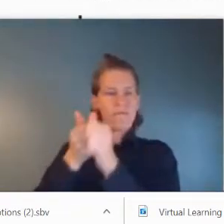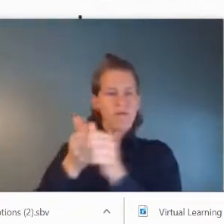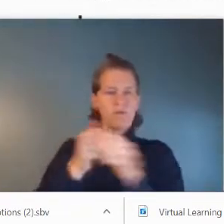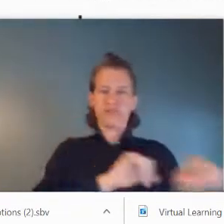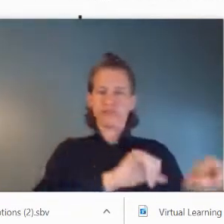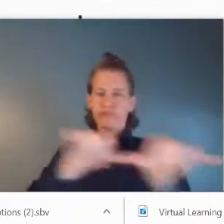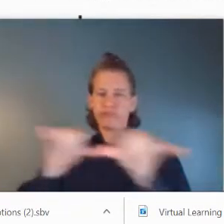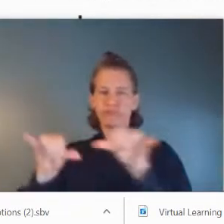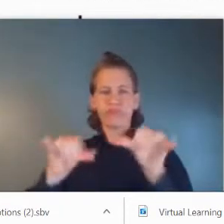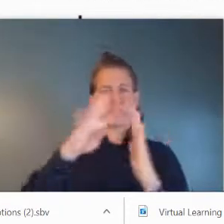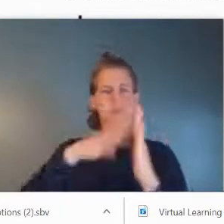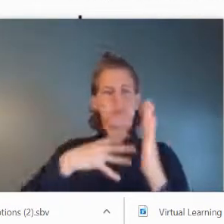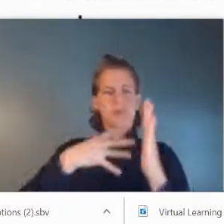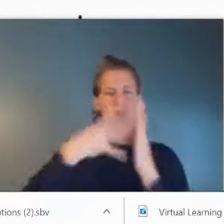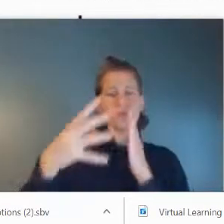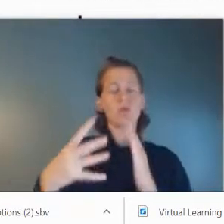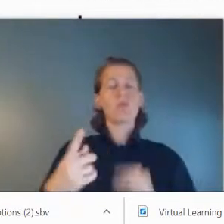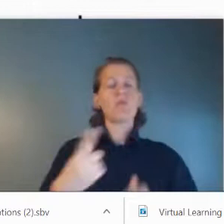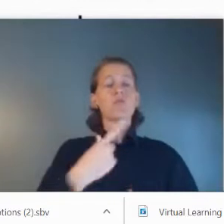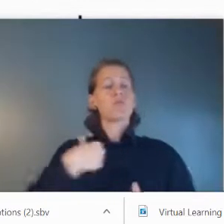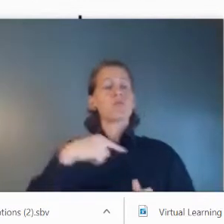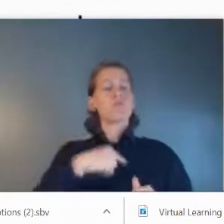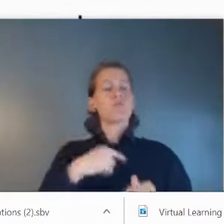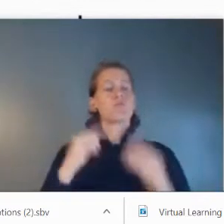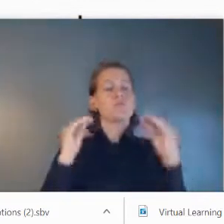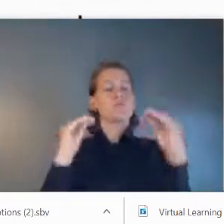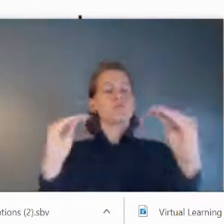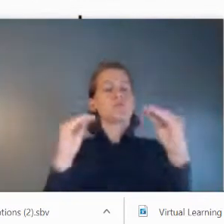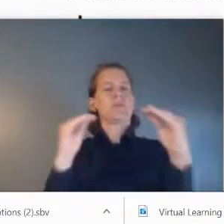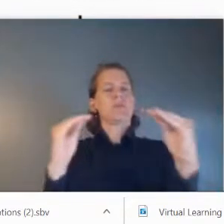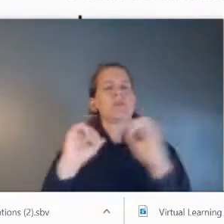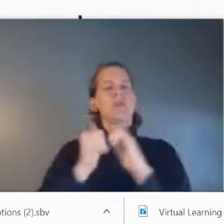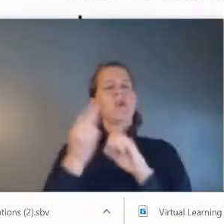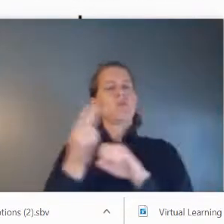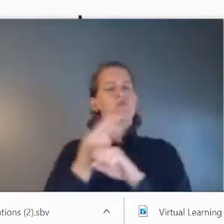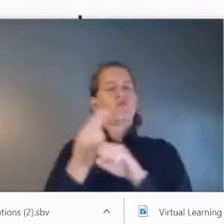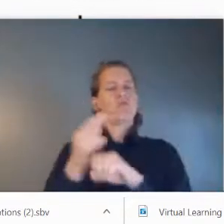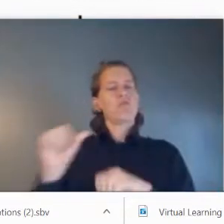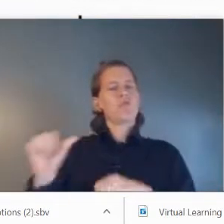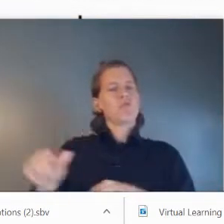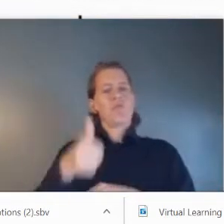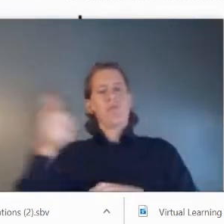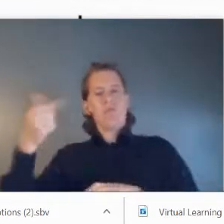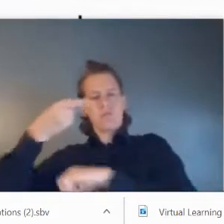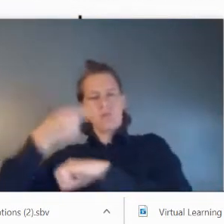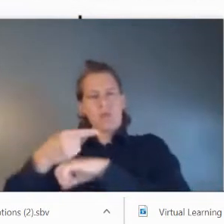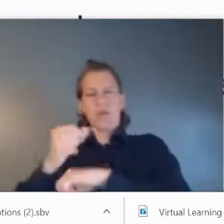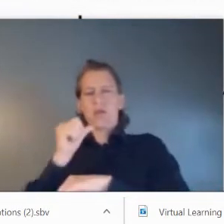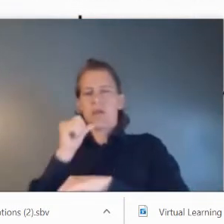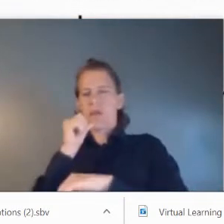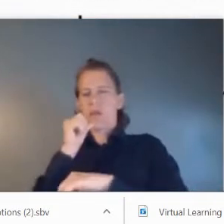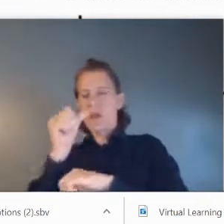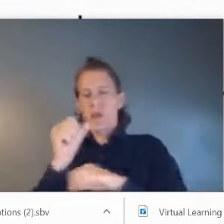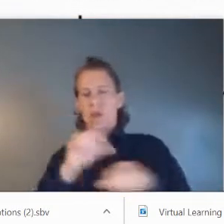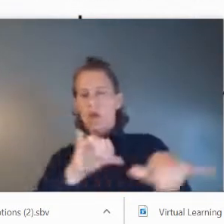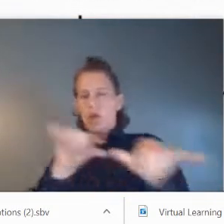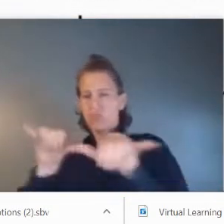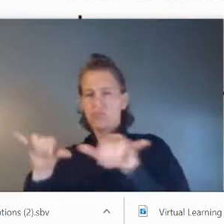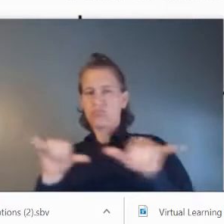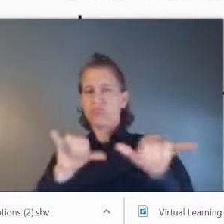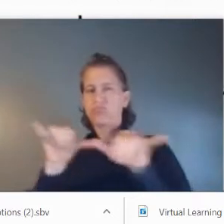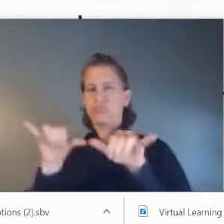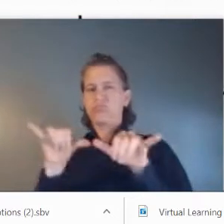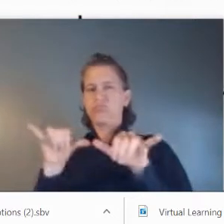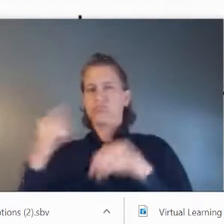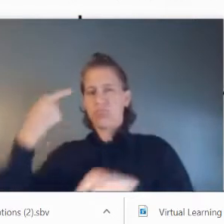We will teach our students how to use their asynchronous learning days. And students who